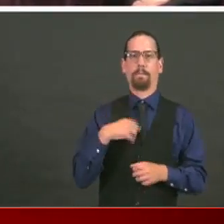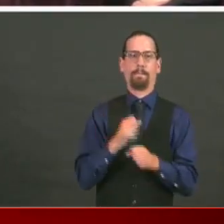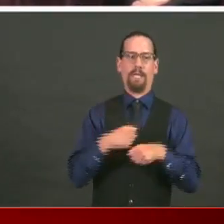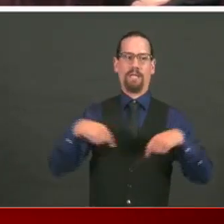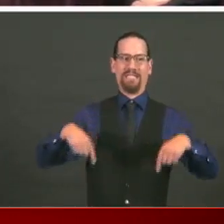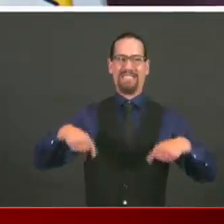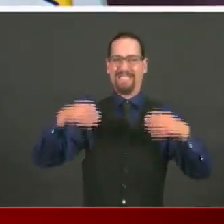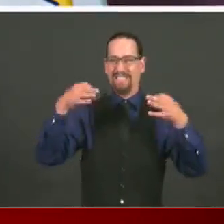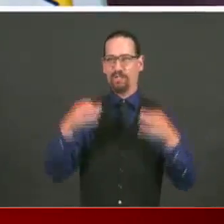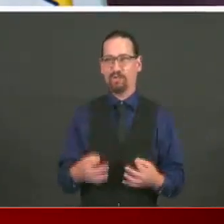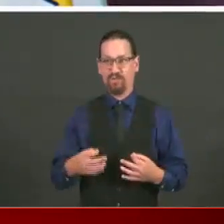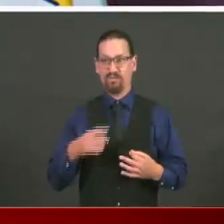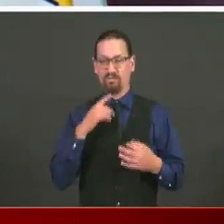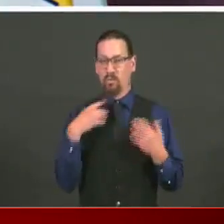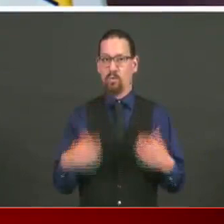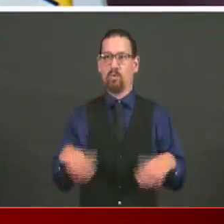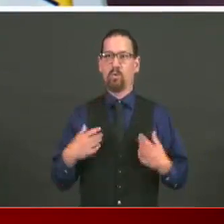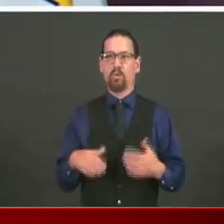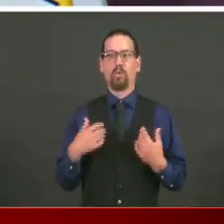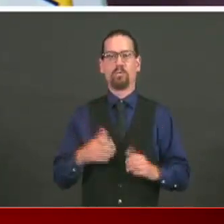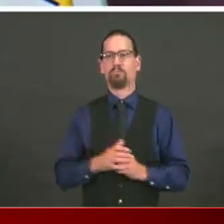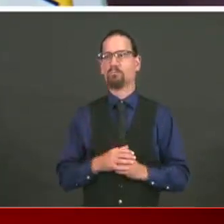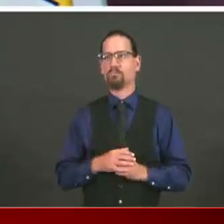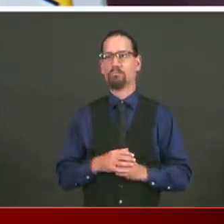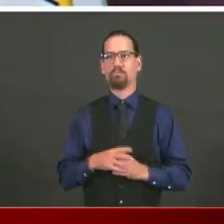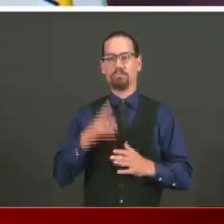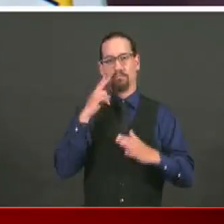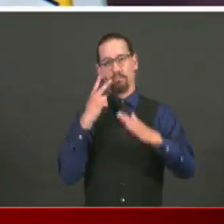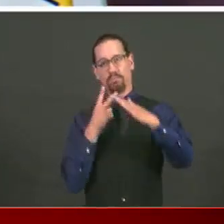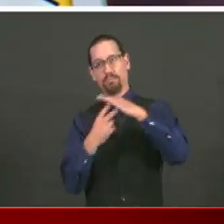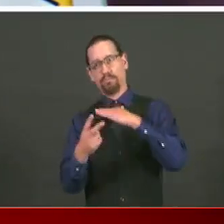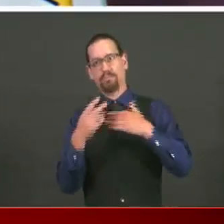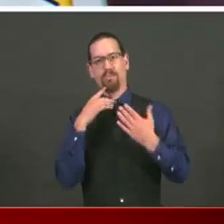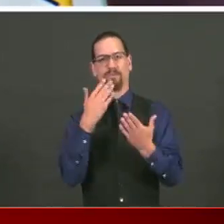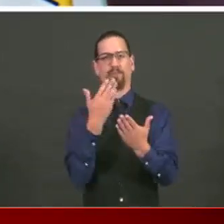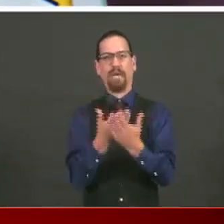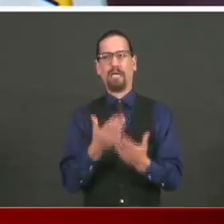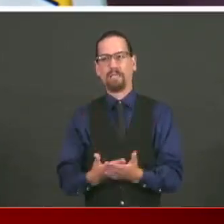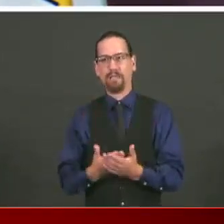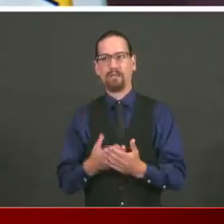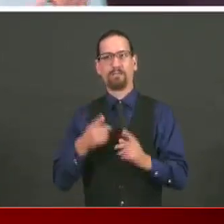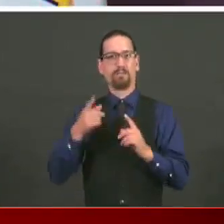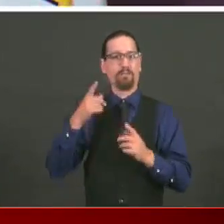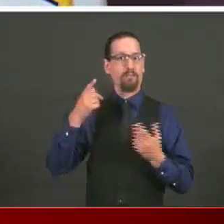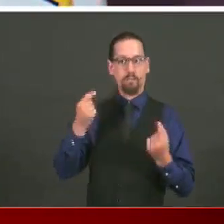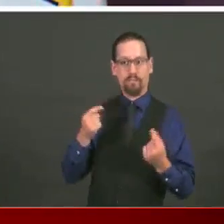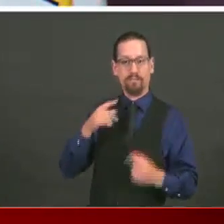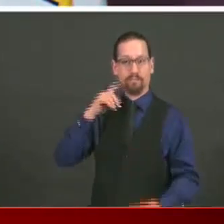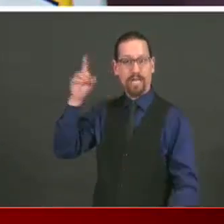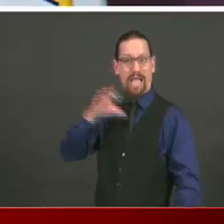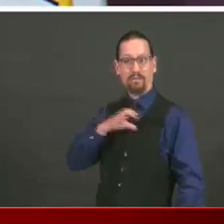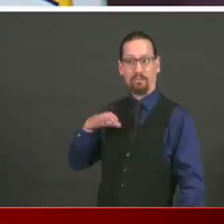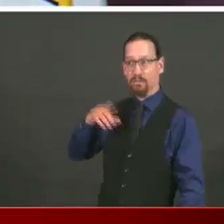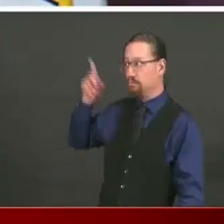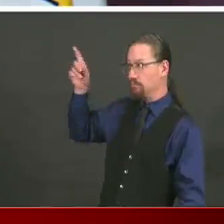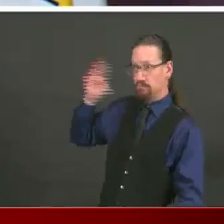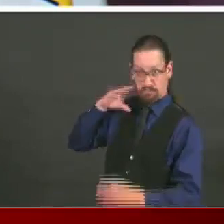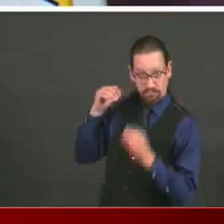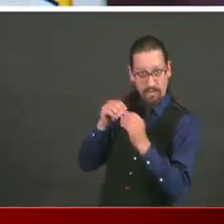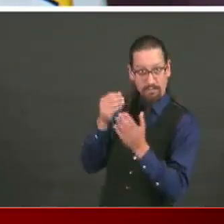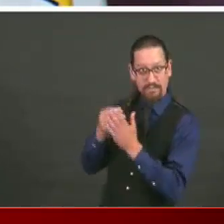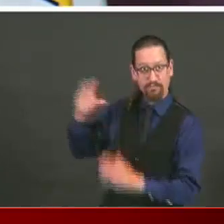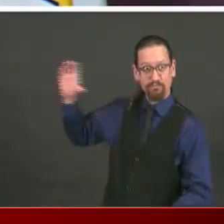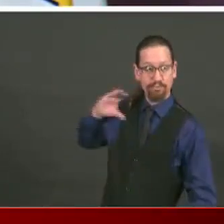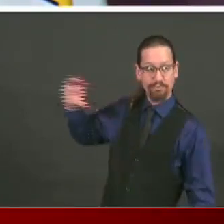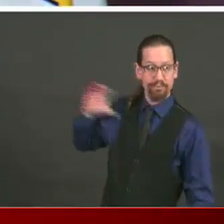make judgment calls. I don't know exactly what Congress is going to do. I spent half hour on the phone with Senator Reid yesterday. He's